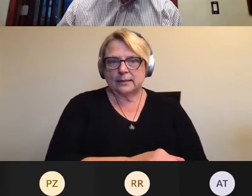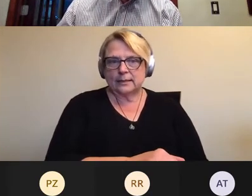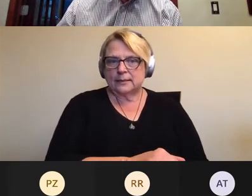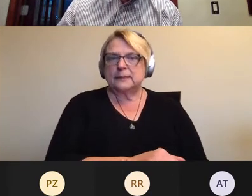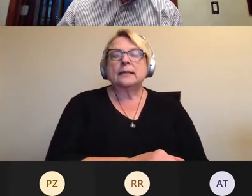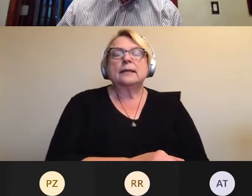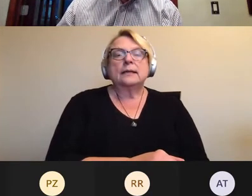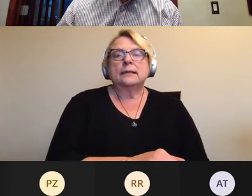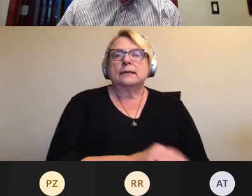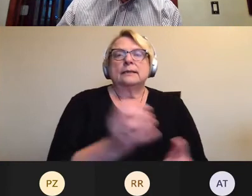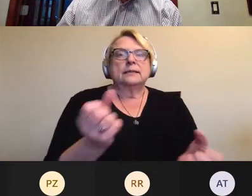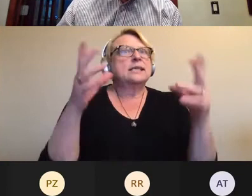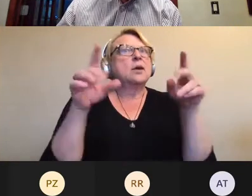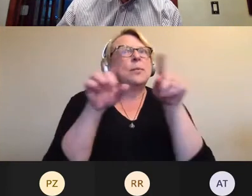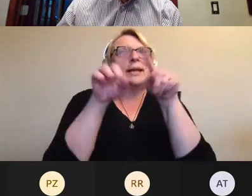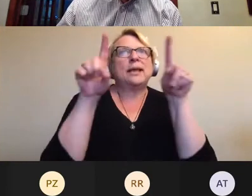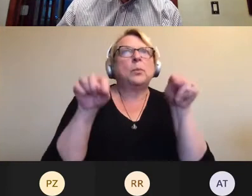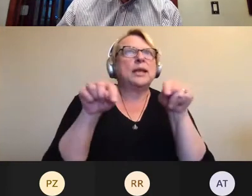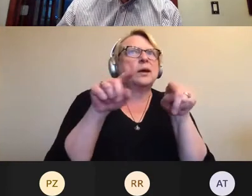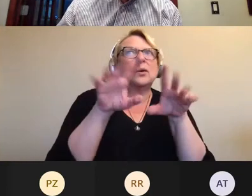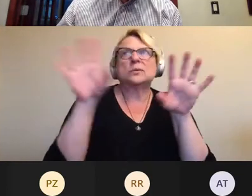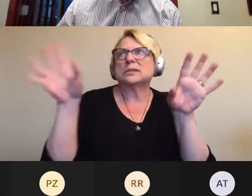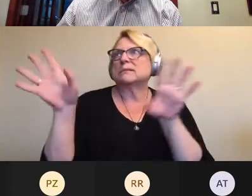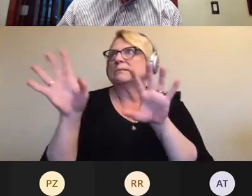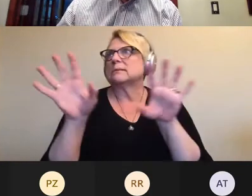So many windows.